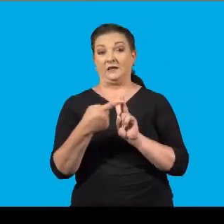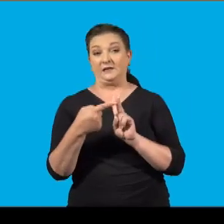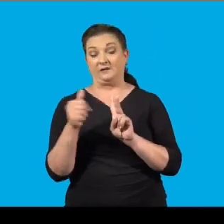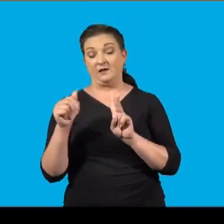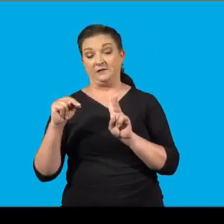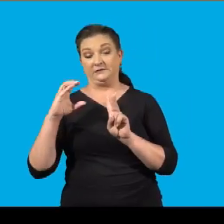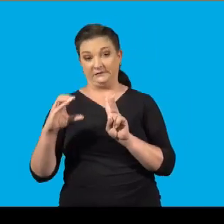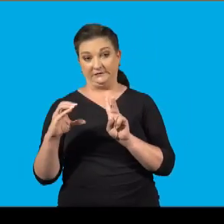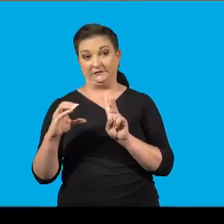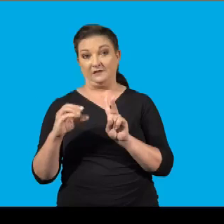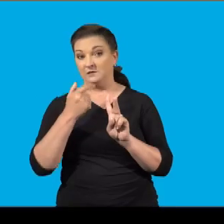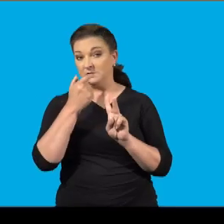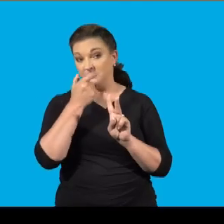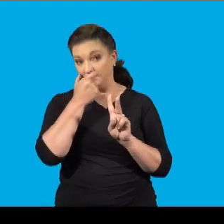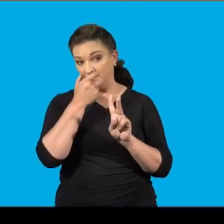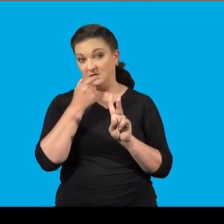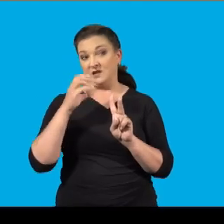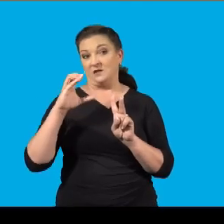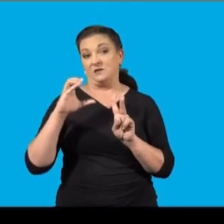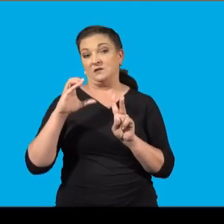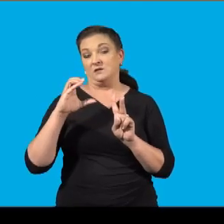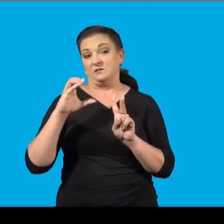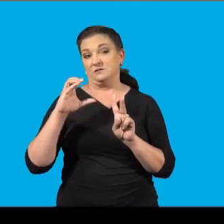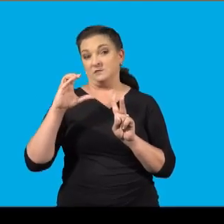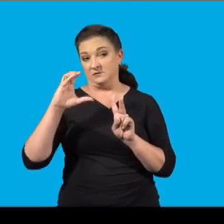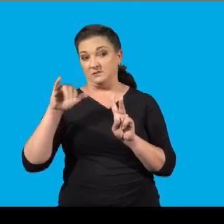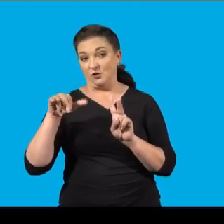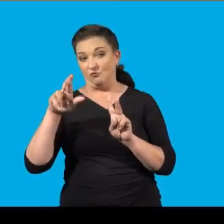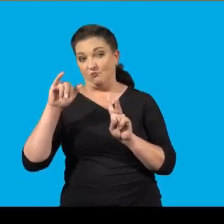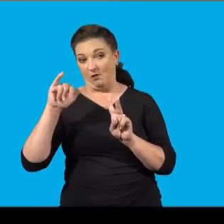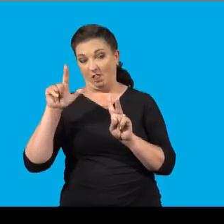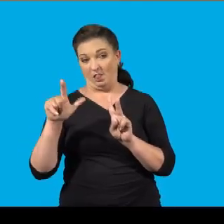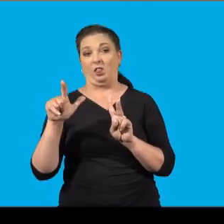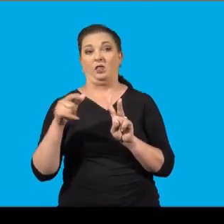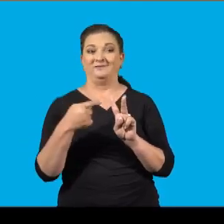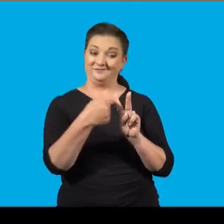and Cyril Ramaphosa represented the ANC. So that shows